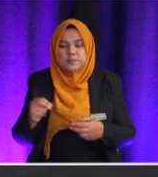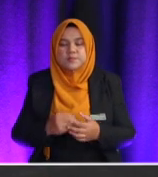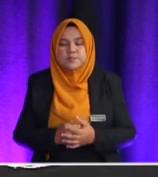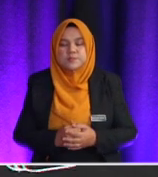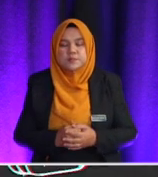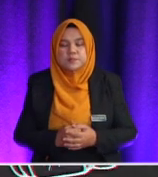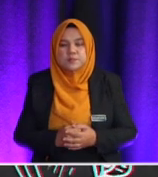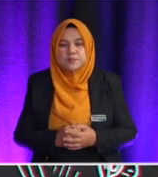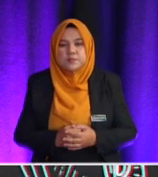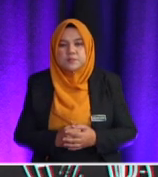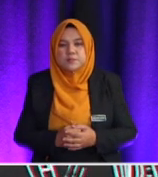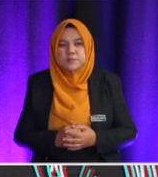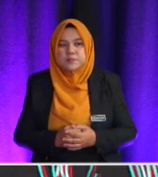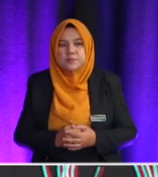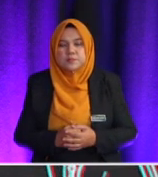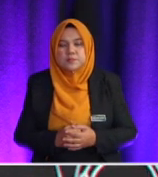Relationship.